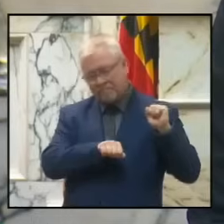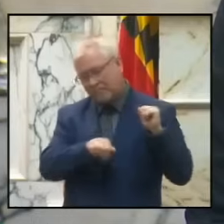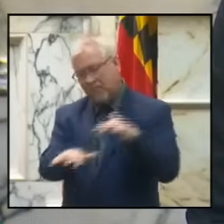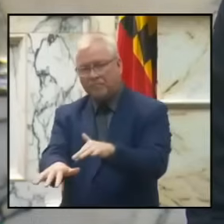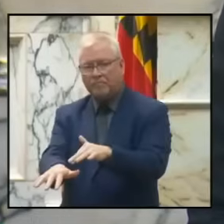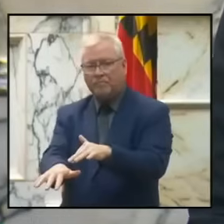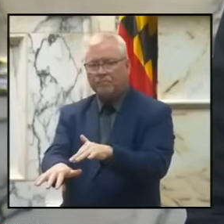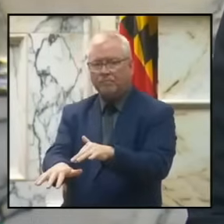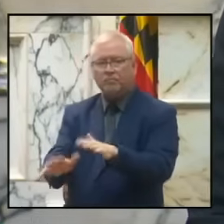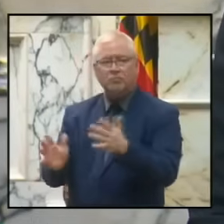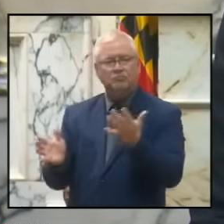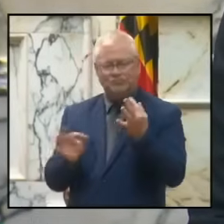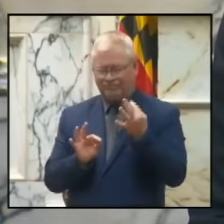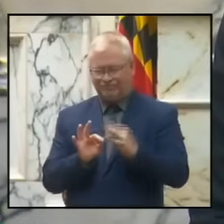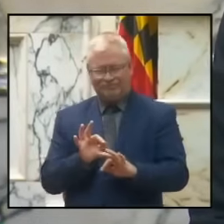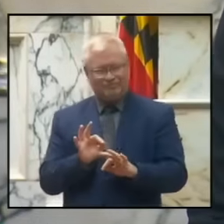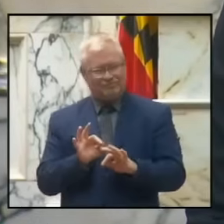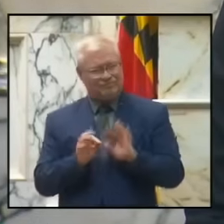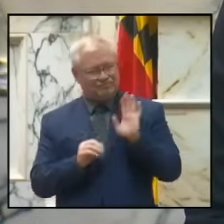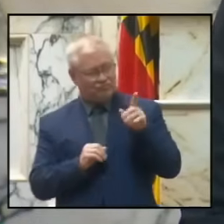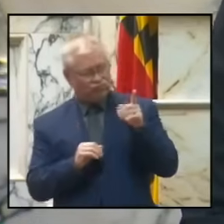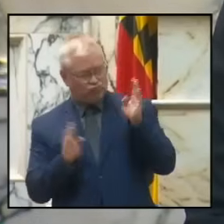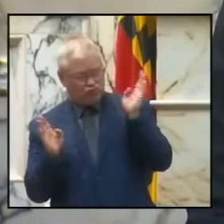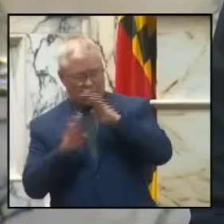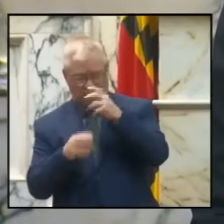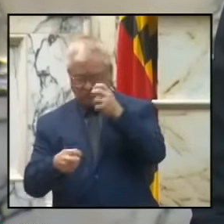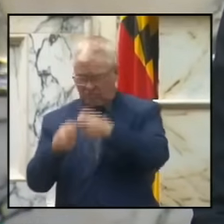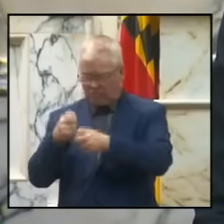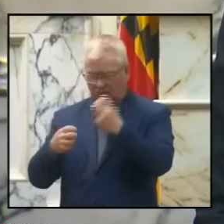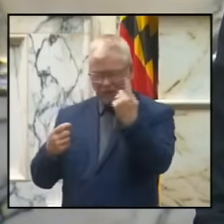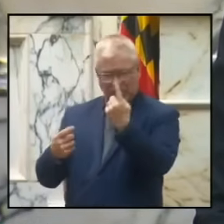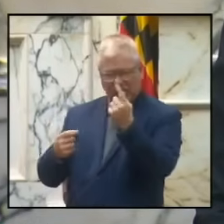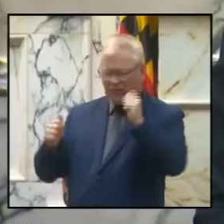in trouble and we need to help.